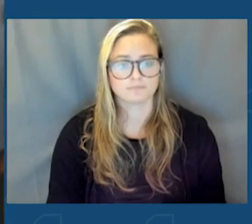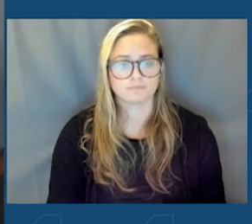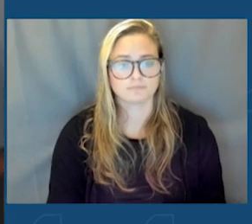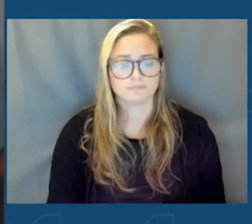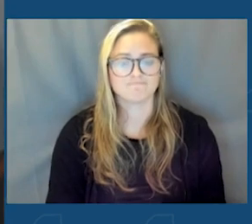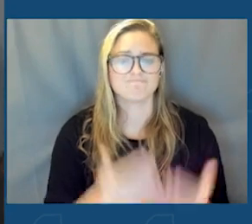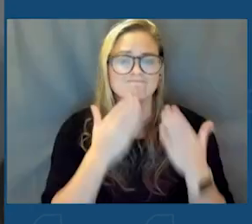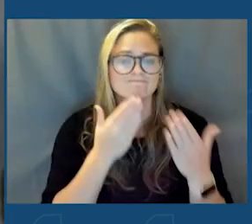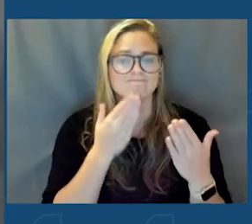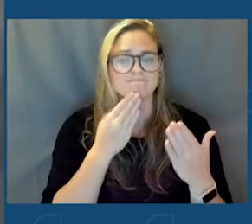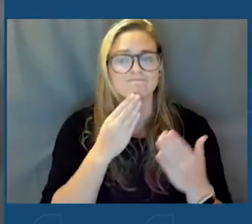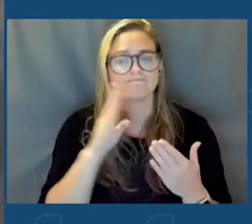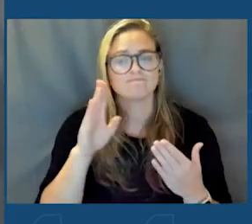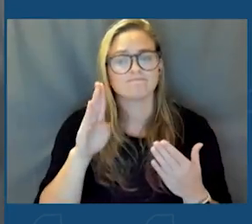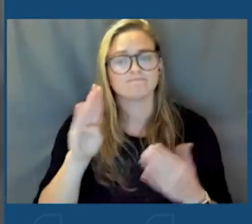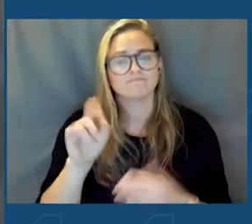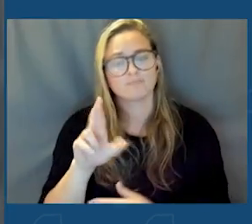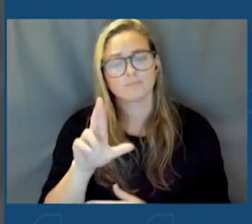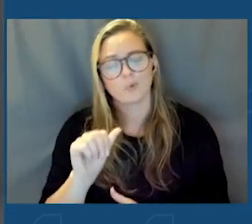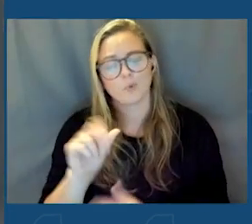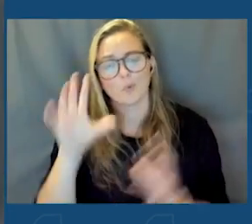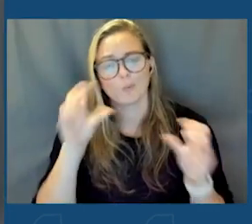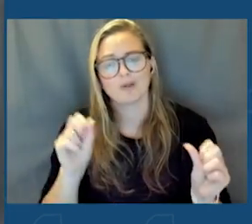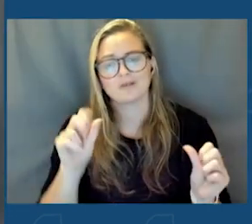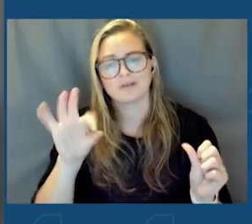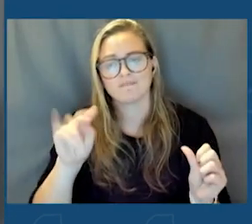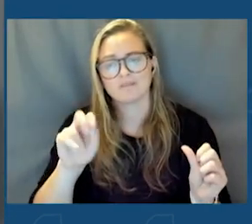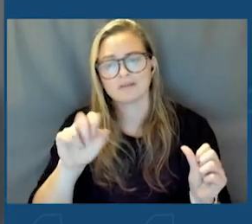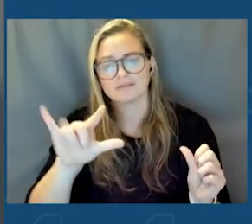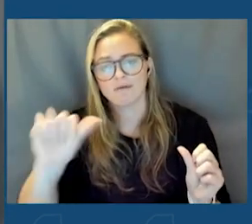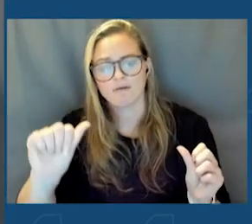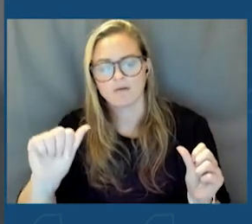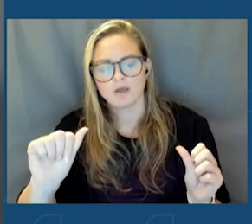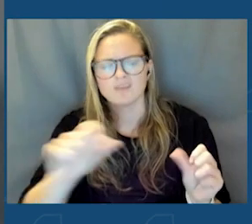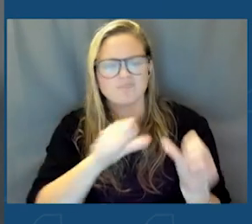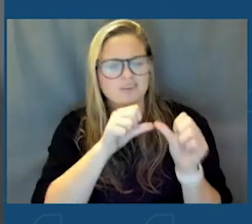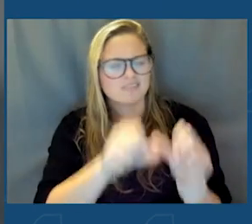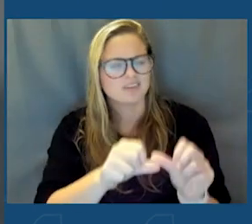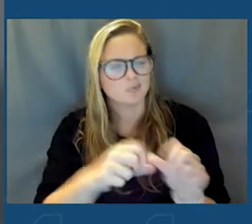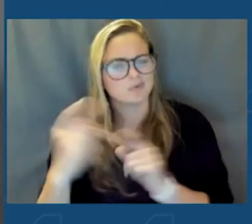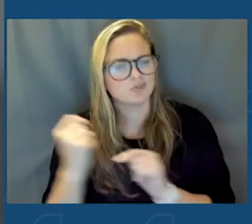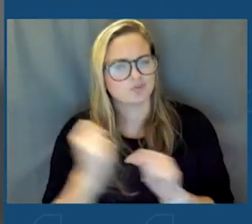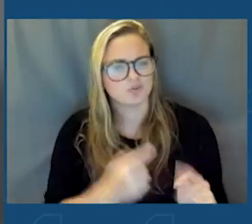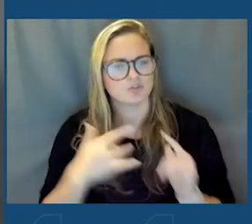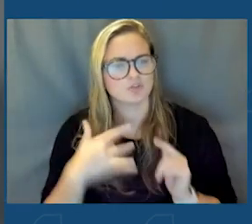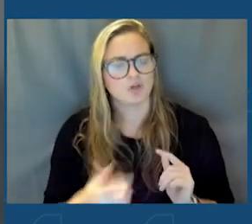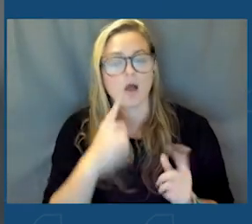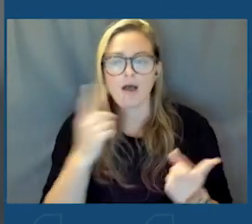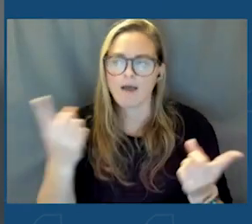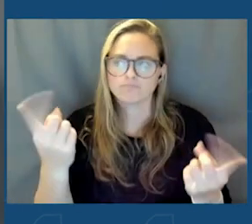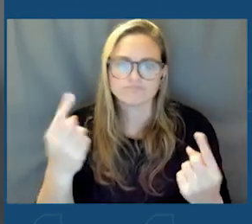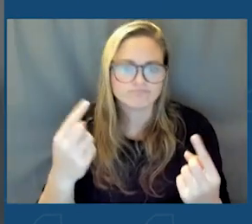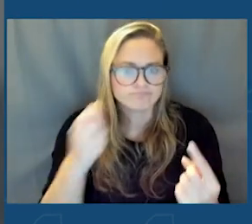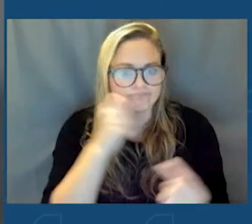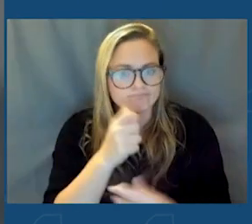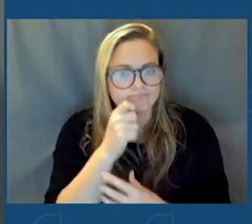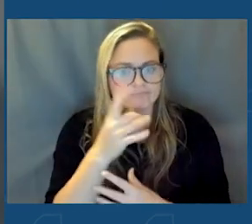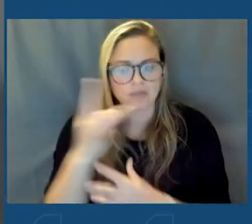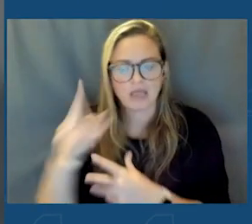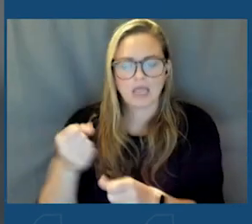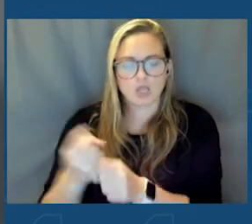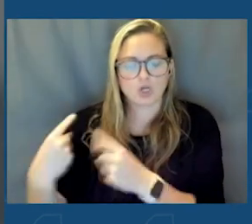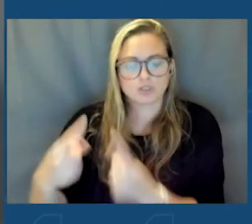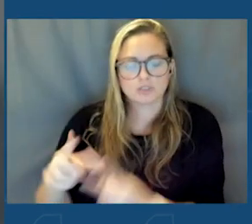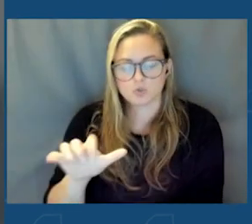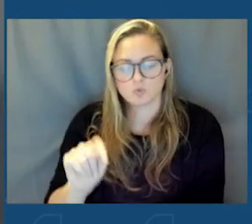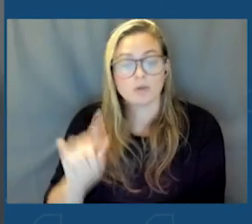Thank you, Borough President Fasella. I want to thank you for carrying on this wonderful tradition. I've come here every year, 8 years as Lieutenant Governor, my first